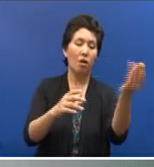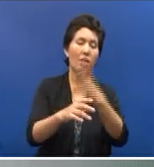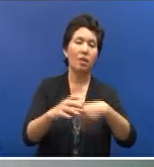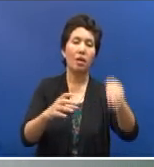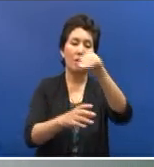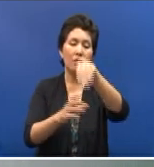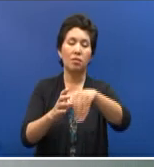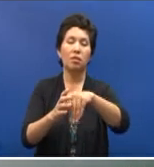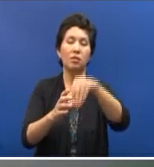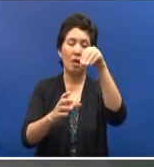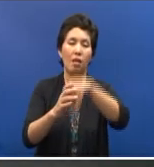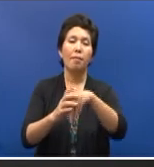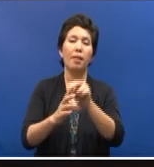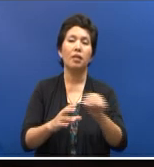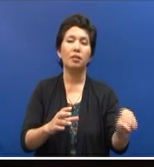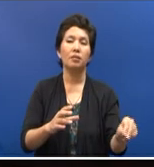internal threats.